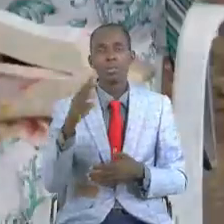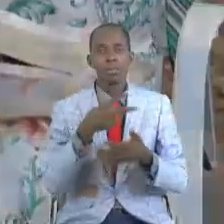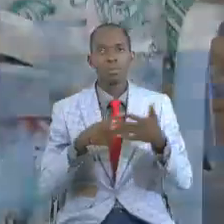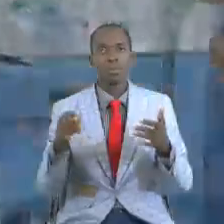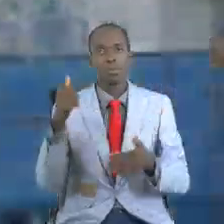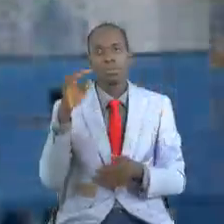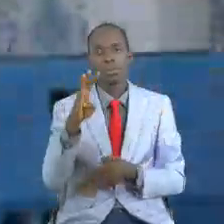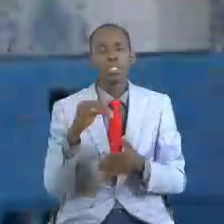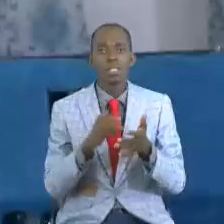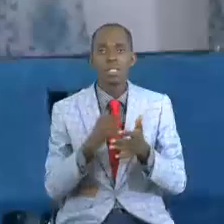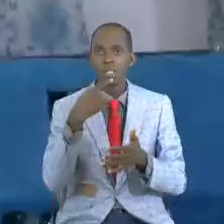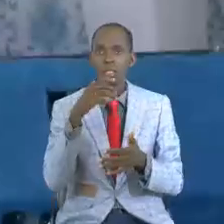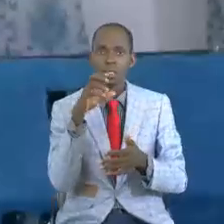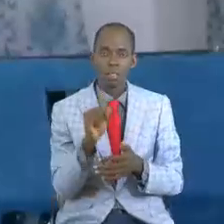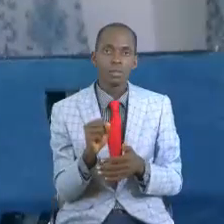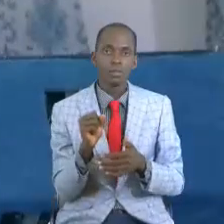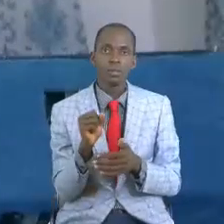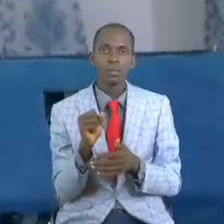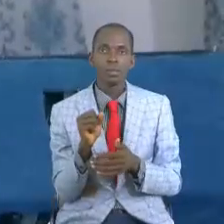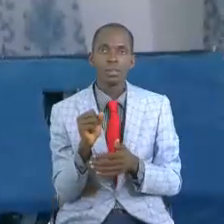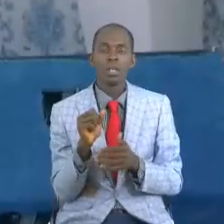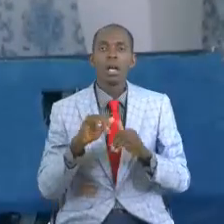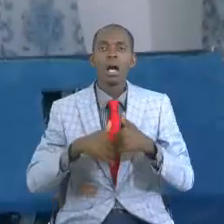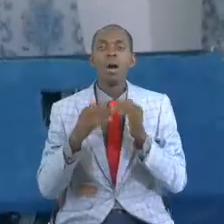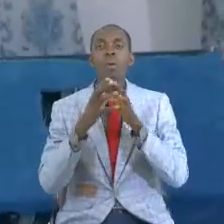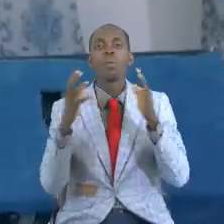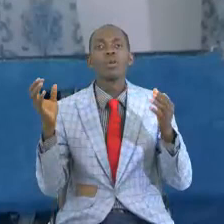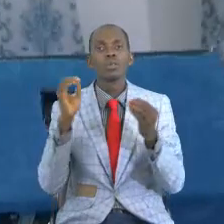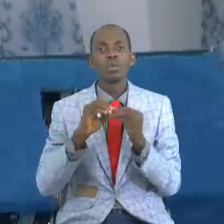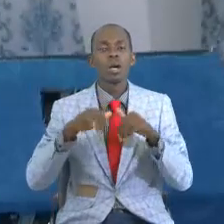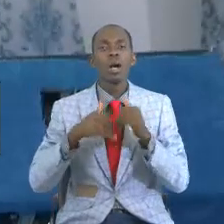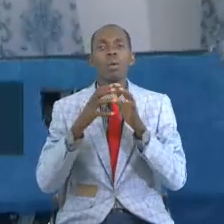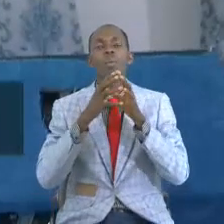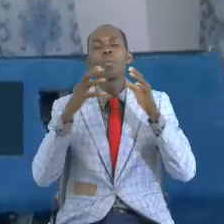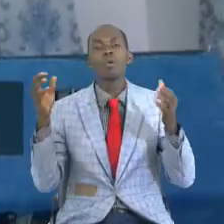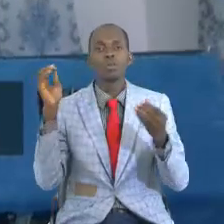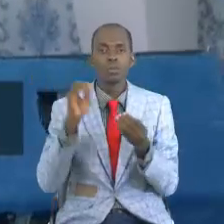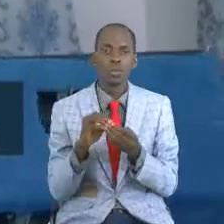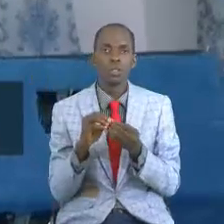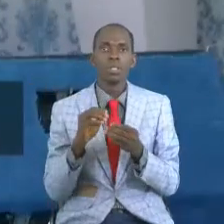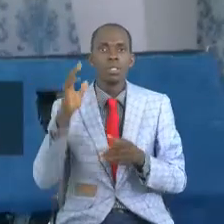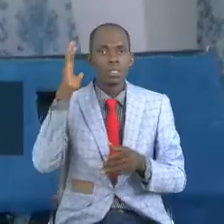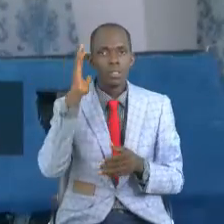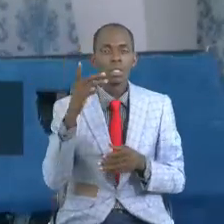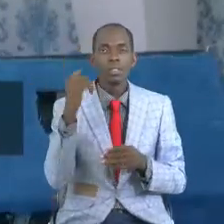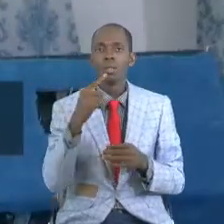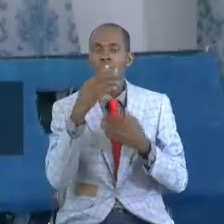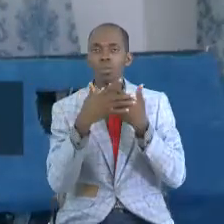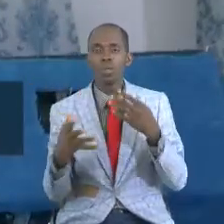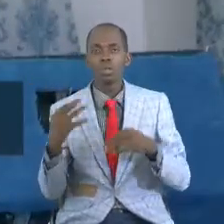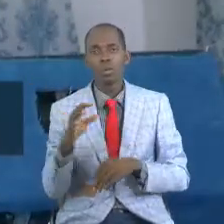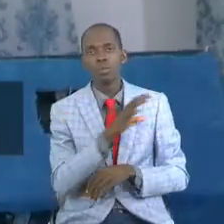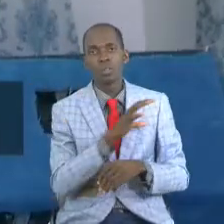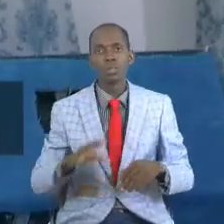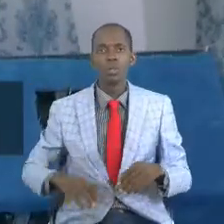tells us, it says, how much more, how much more, how much more shall the blood of Christ, who through